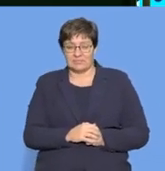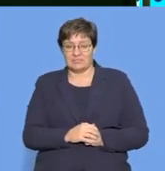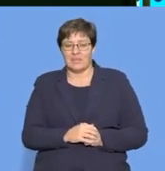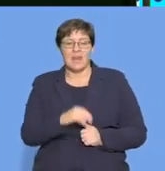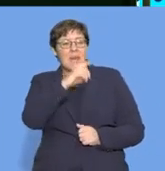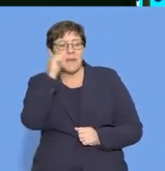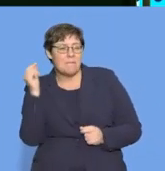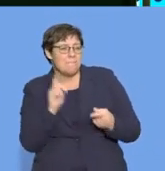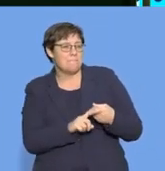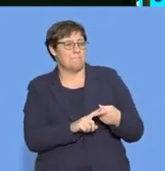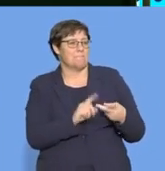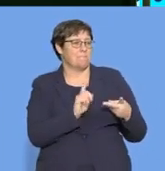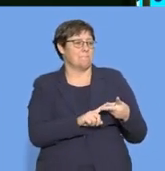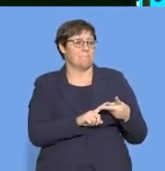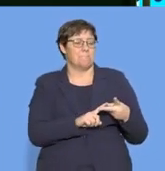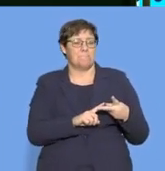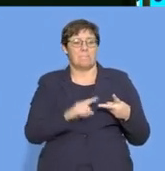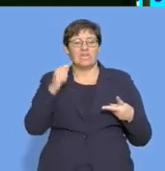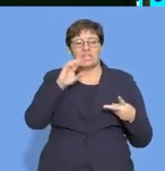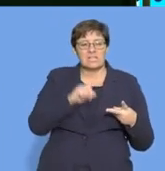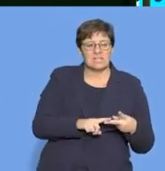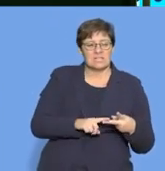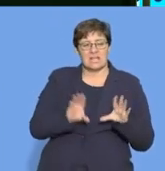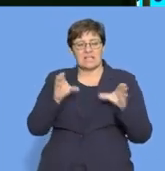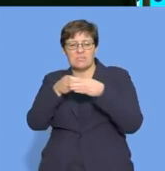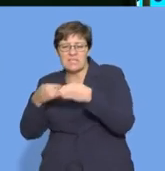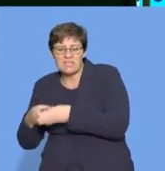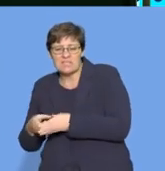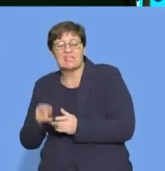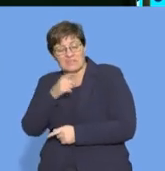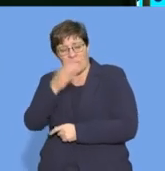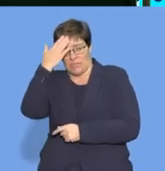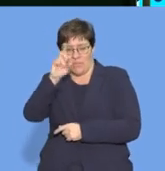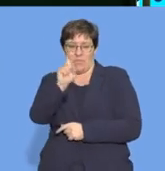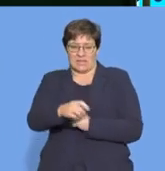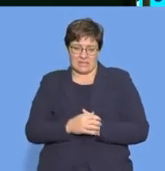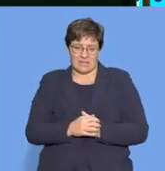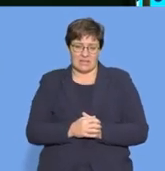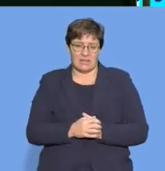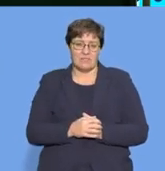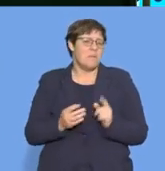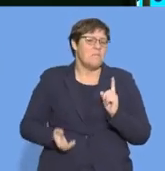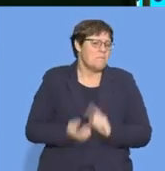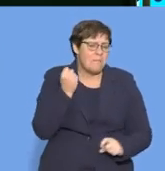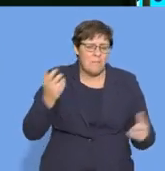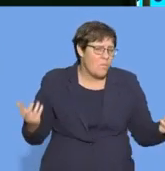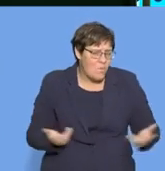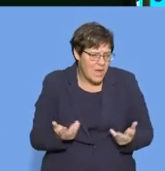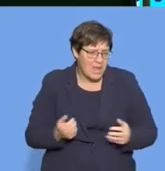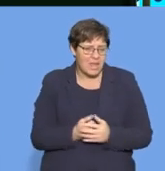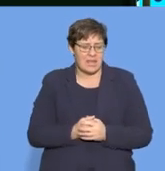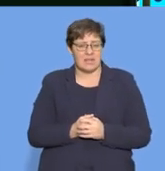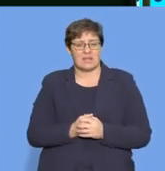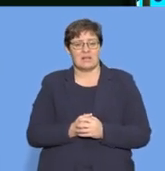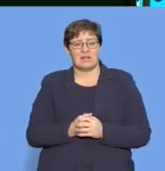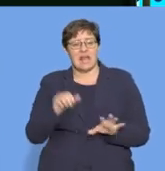know the names and the genus and the species of the organism. You need to know where they were found. You need to